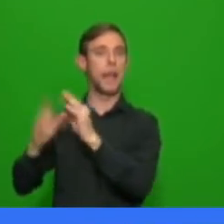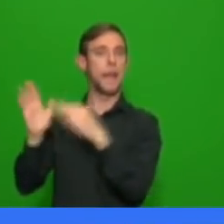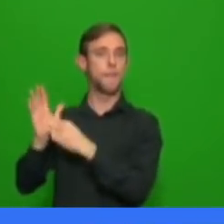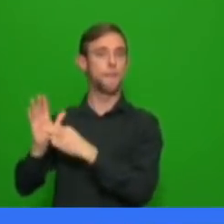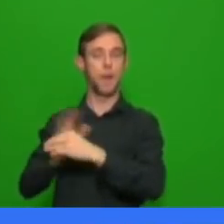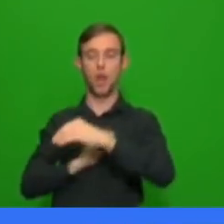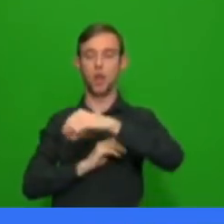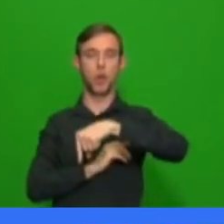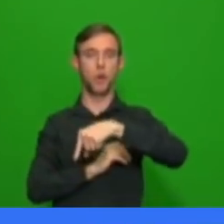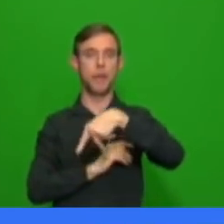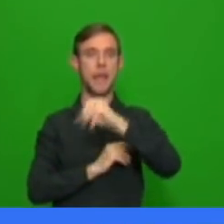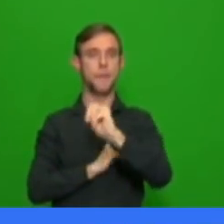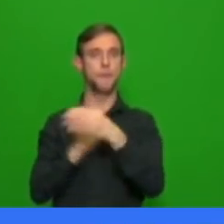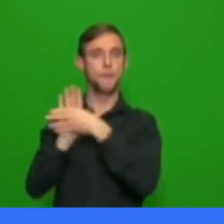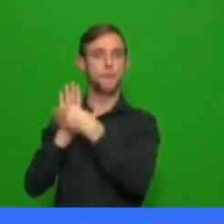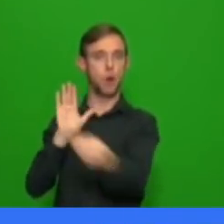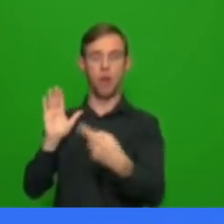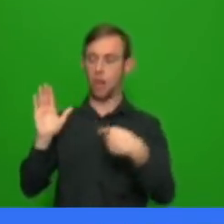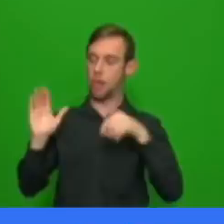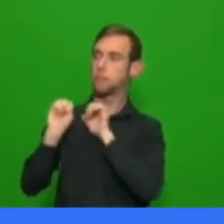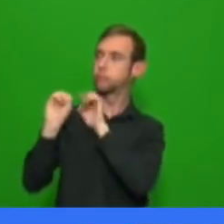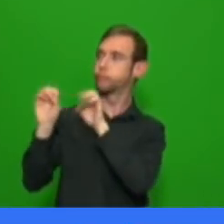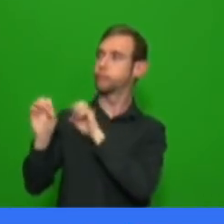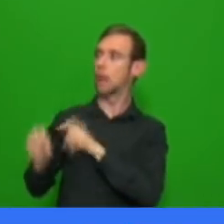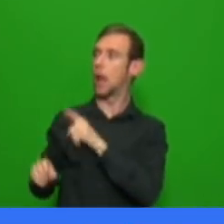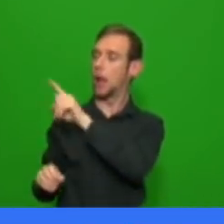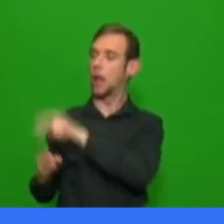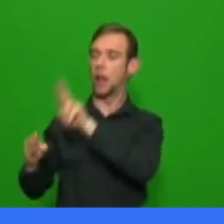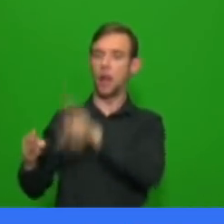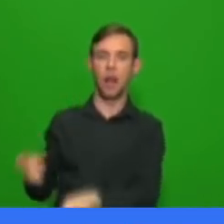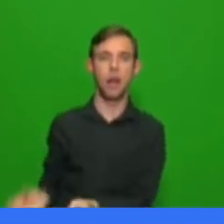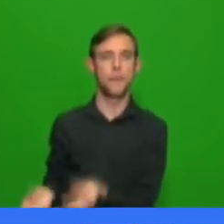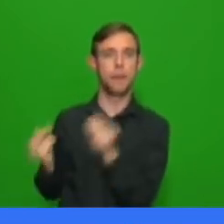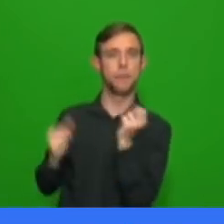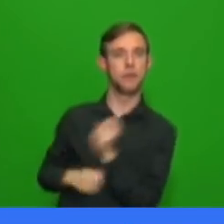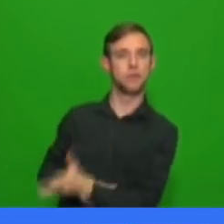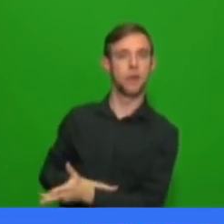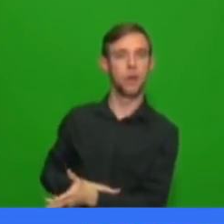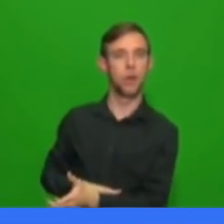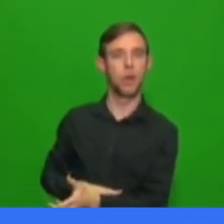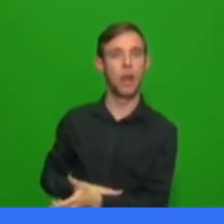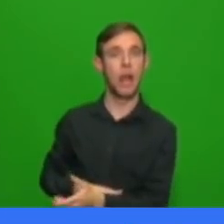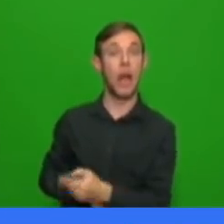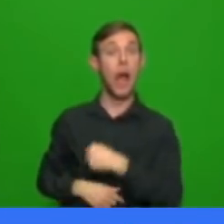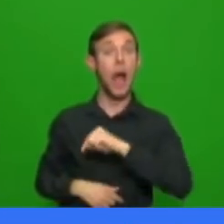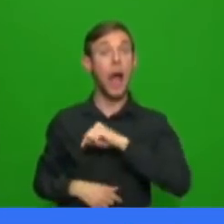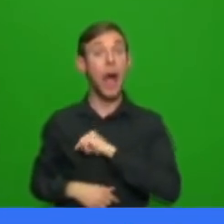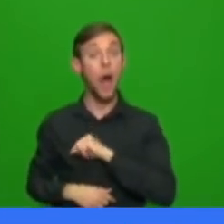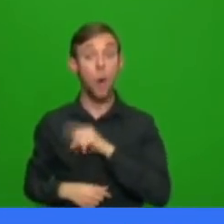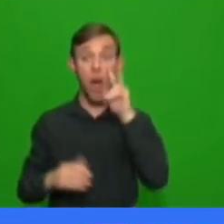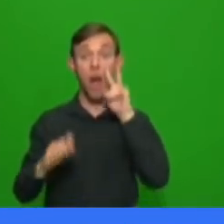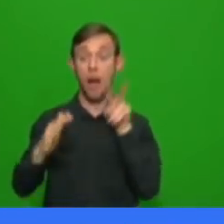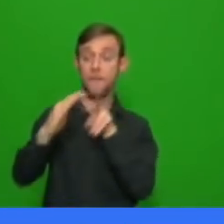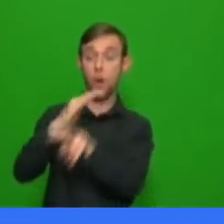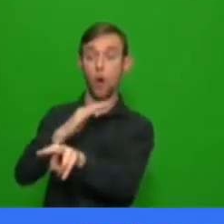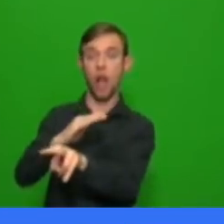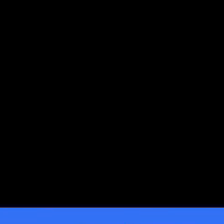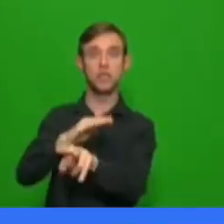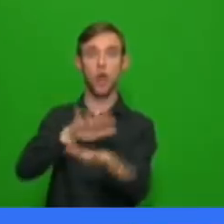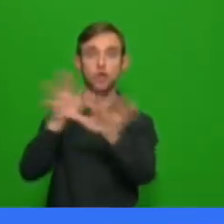are actually spelling out here is that the forecast range is actually